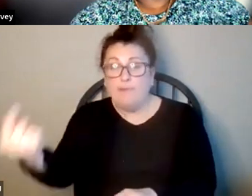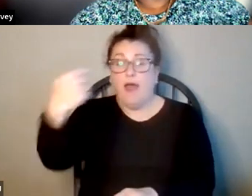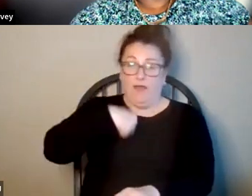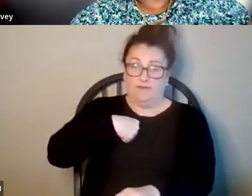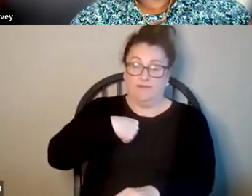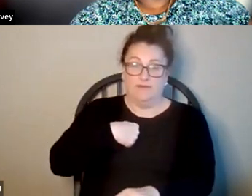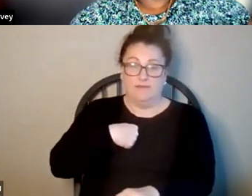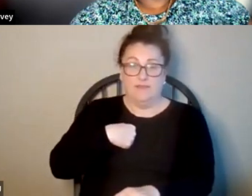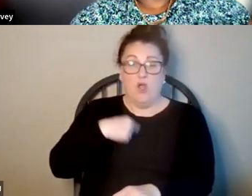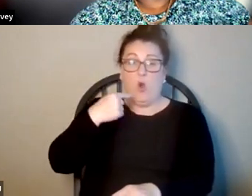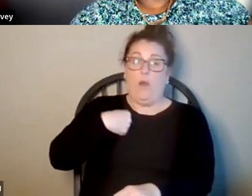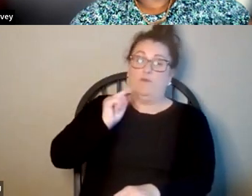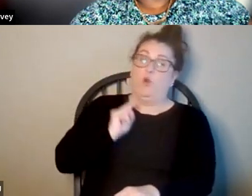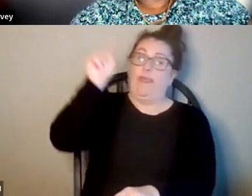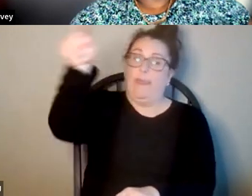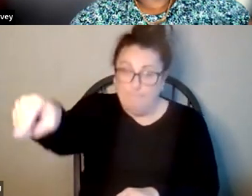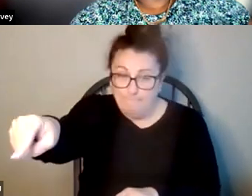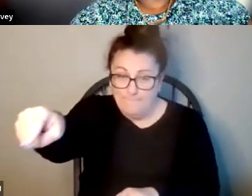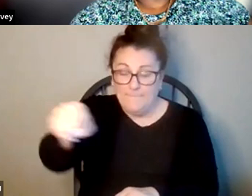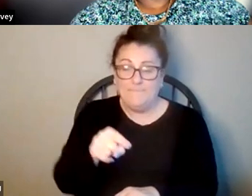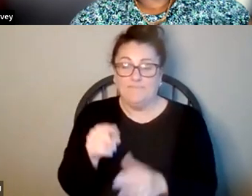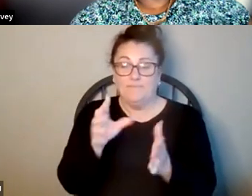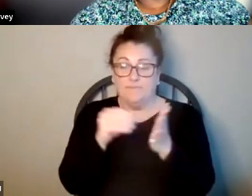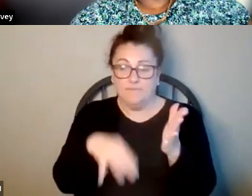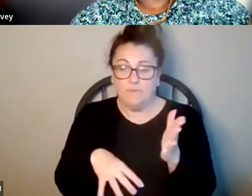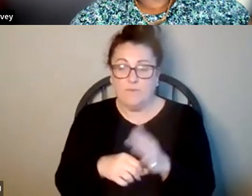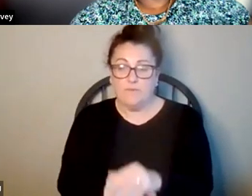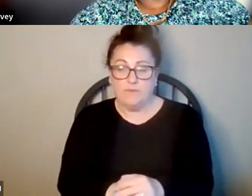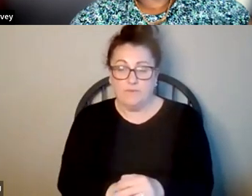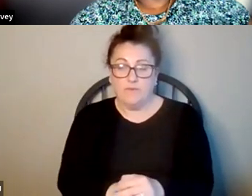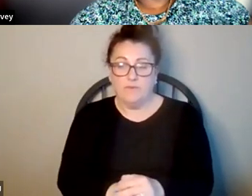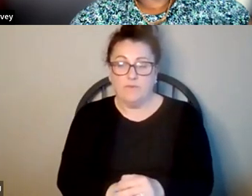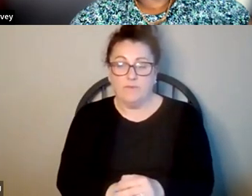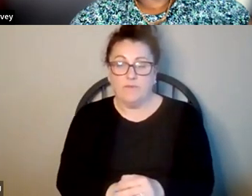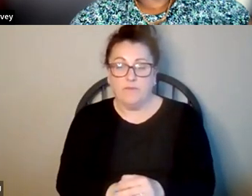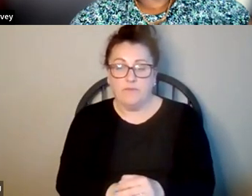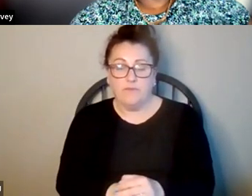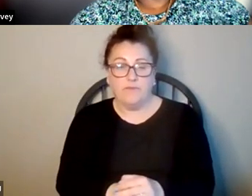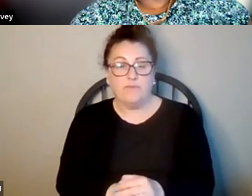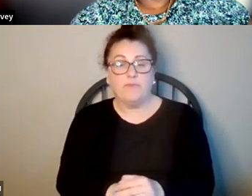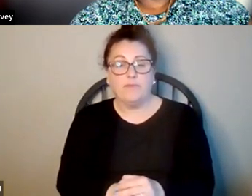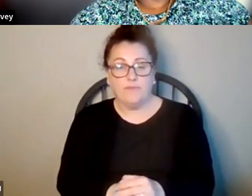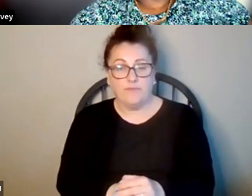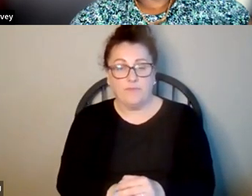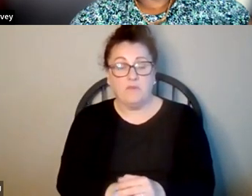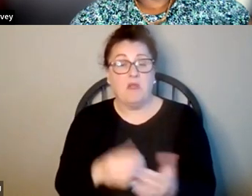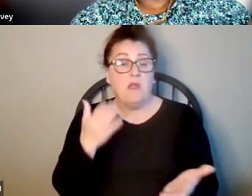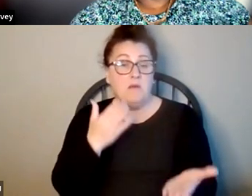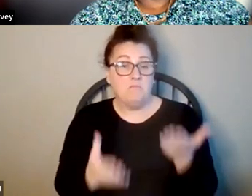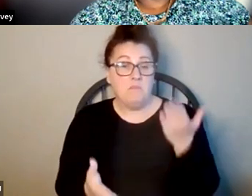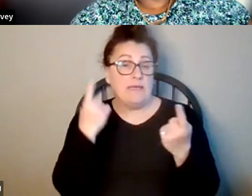with kids, we have to go to them, right? I think that the, you know, the a way, something we may consider would be